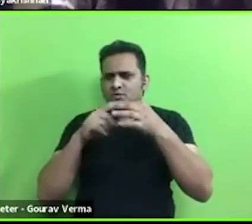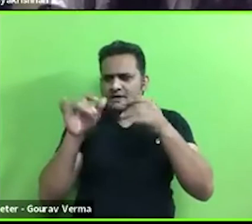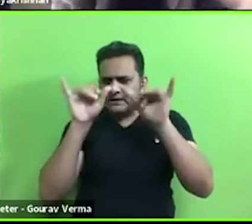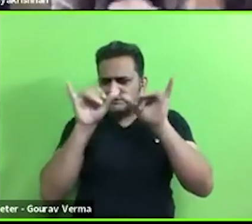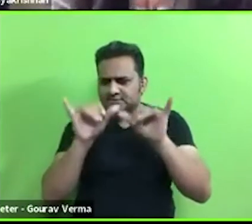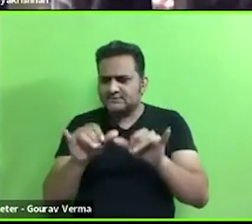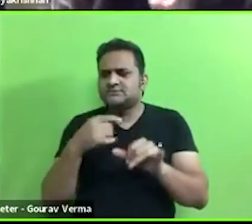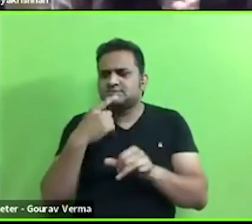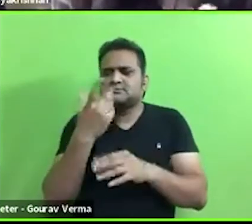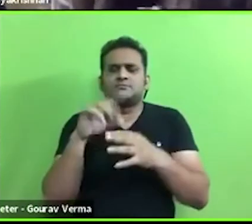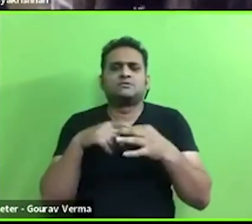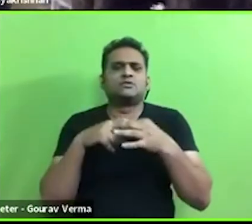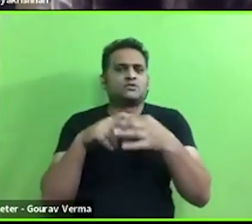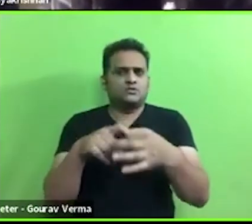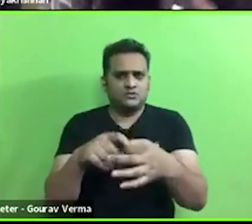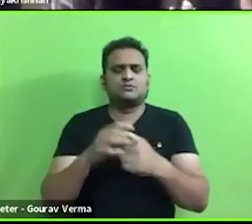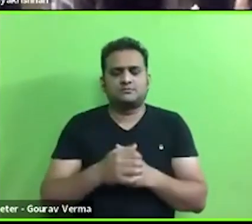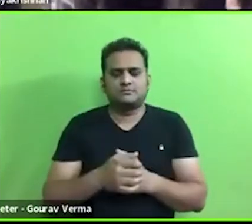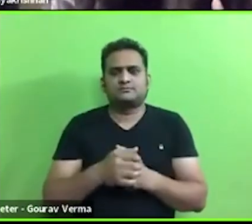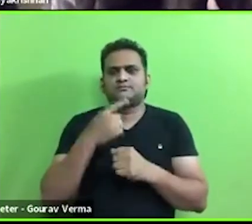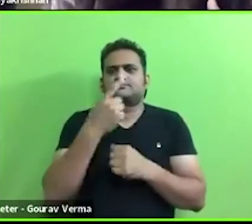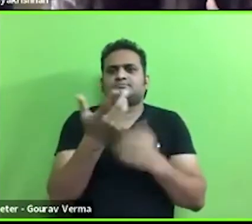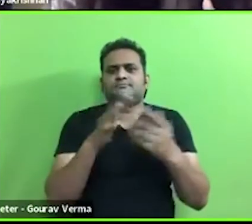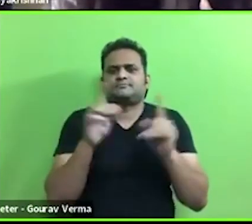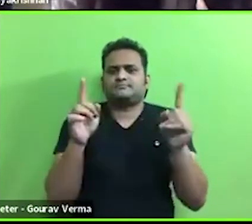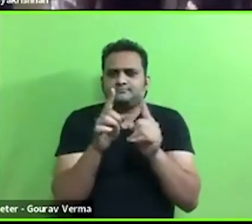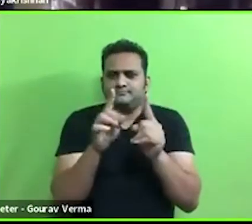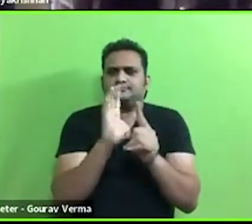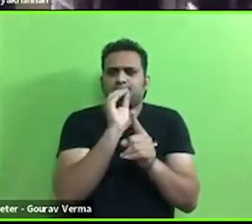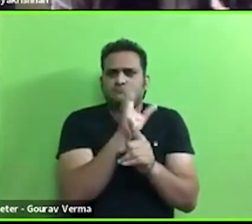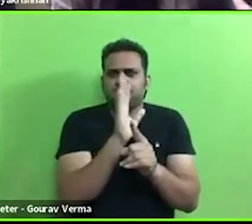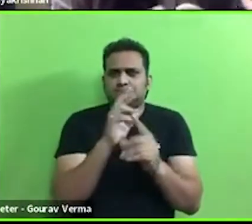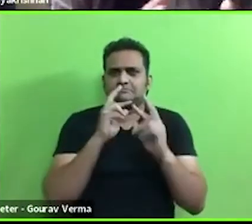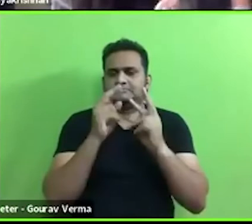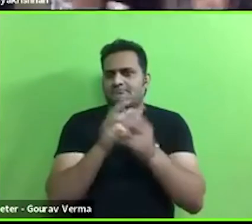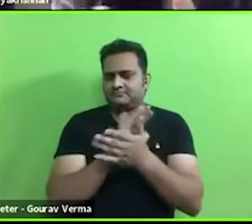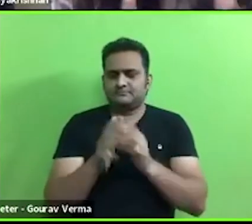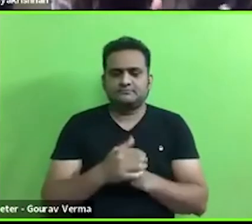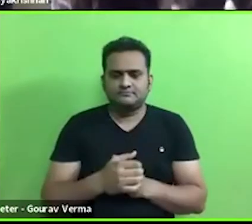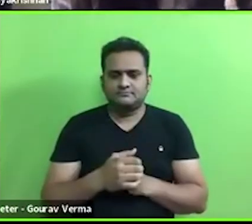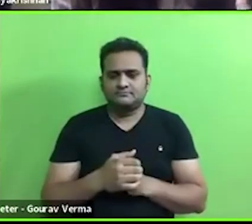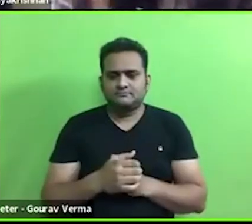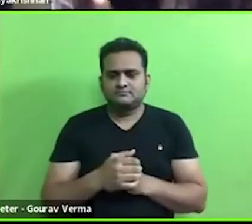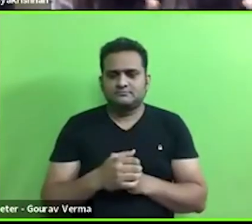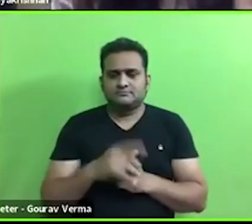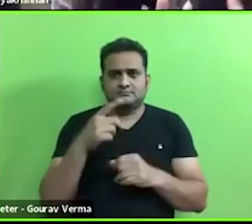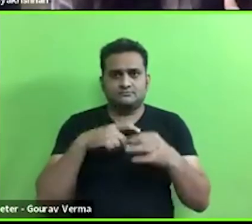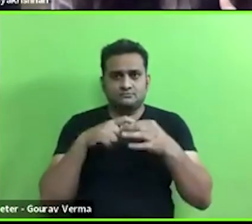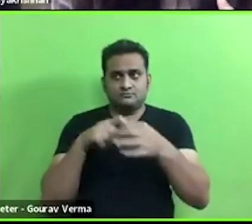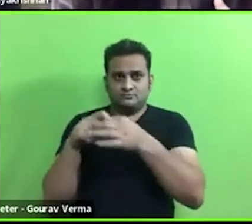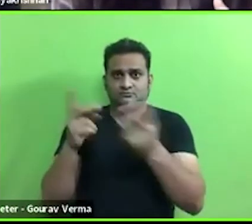I'm going to ask you to, unfortunately, keep it quite short with your responses. So I'll throw open both questions to both of